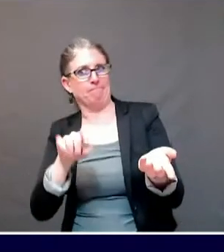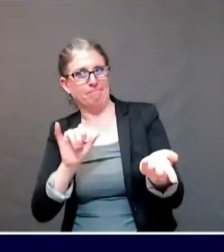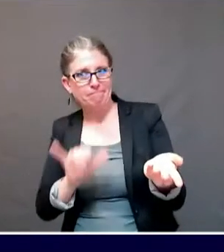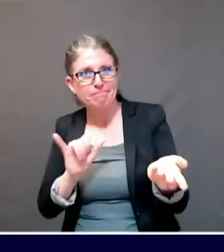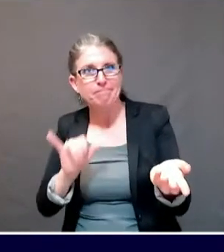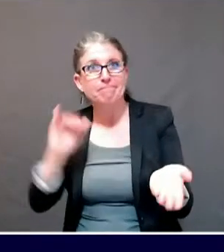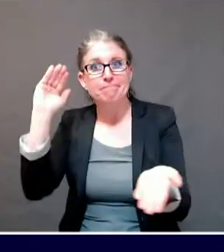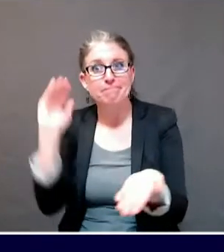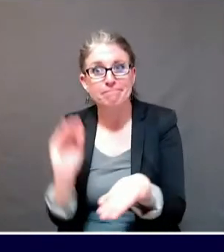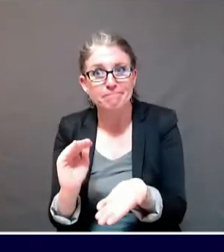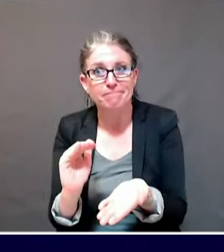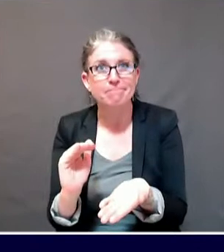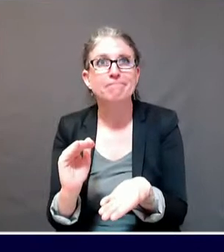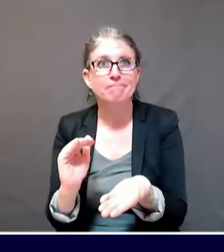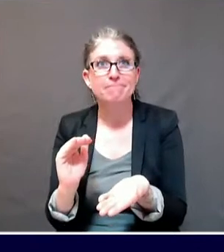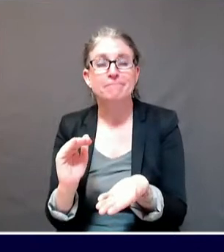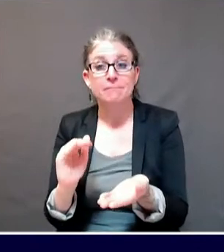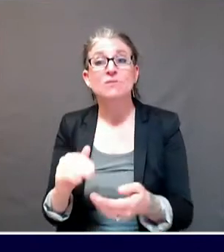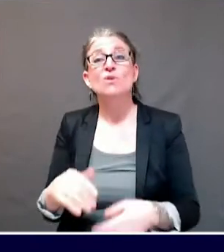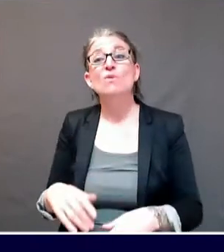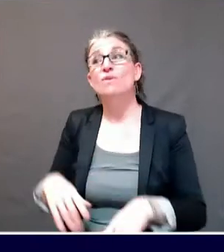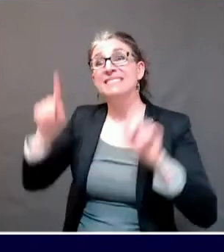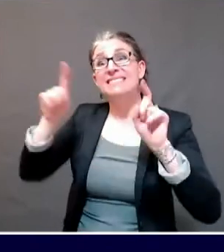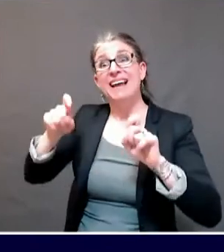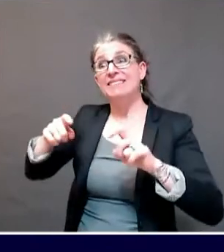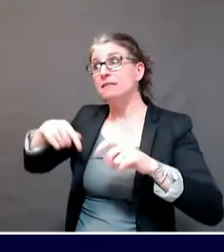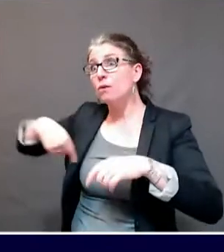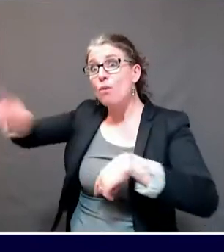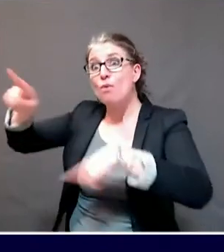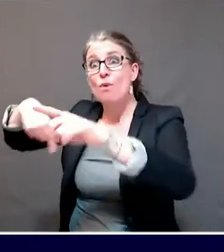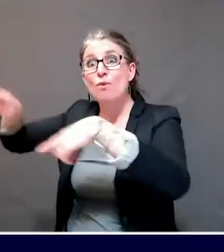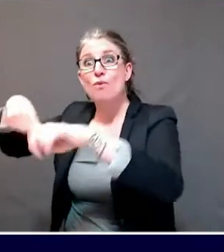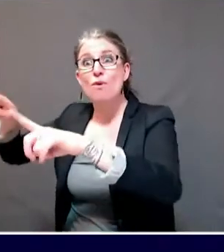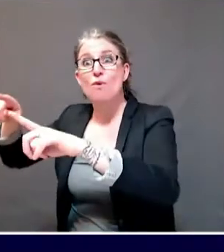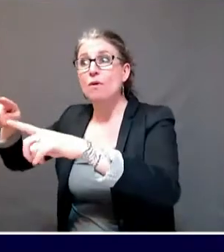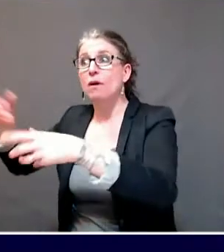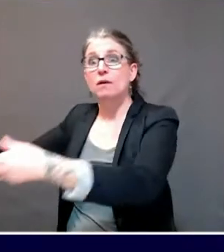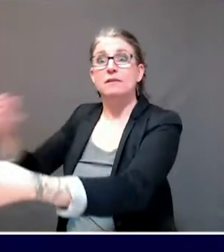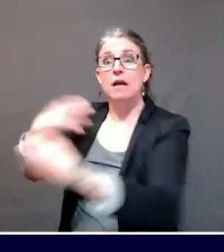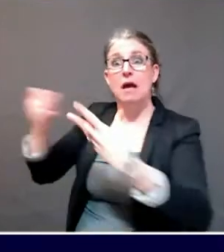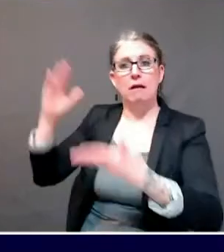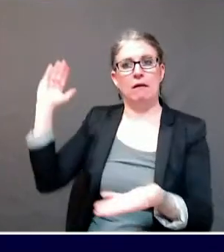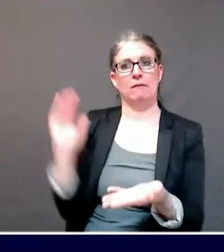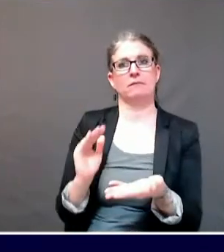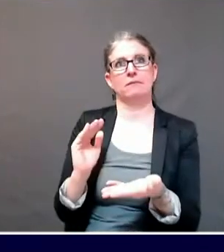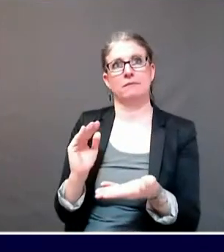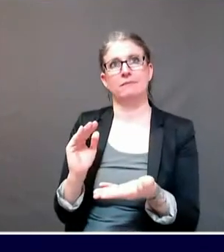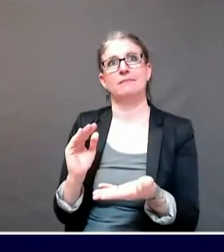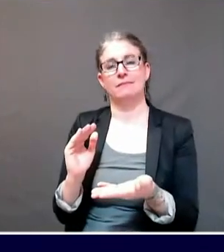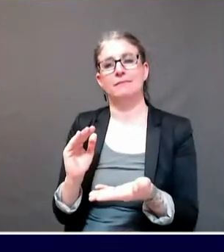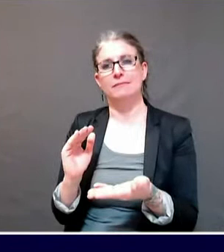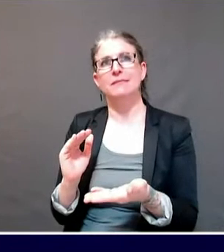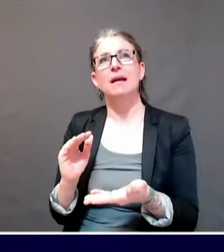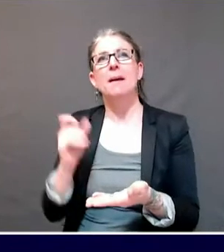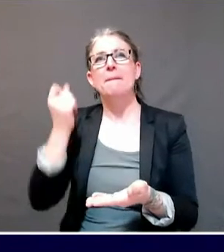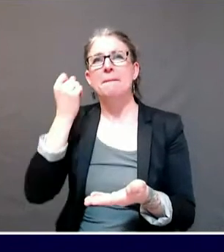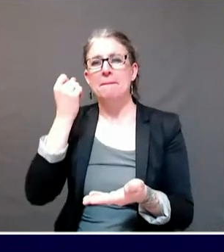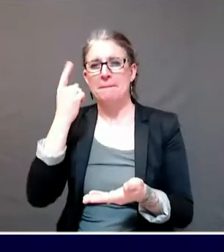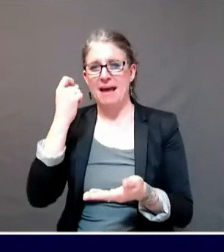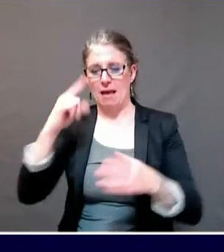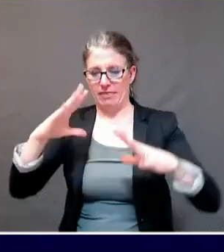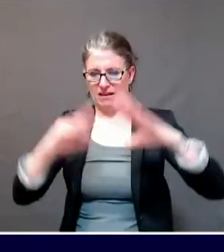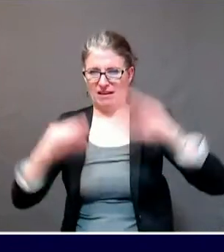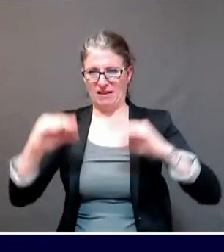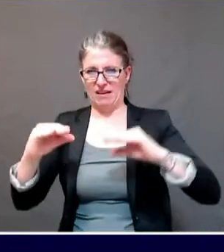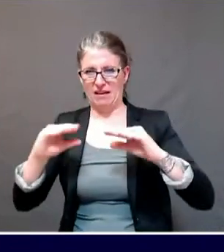that as we continue our analysis. I'd like to turn now to talk about a couple of outbreaks that Maine CDC have